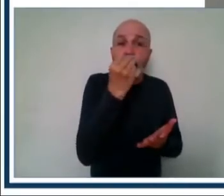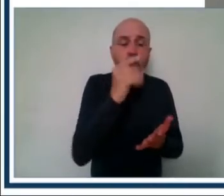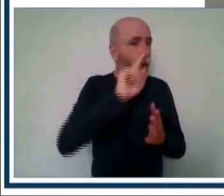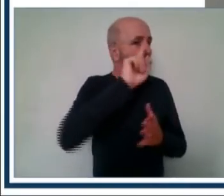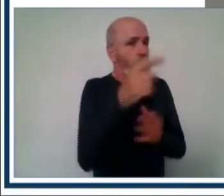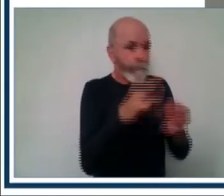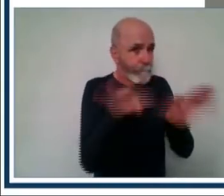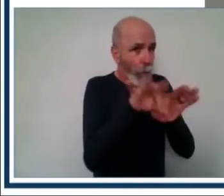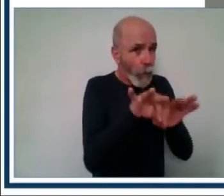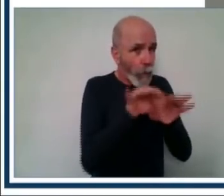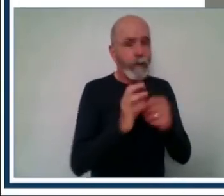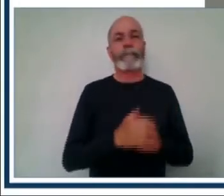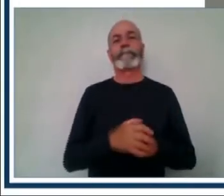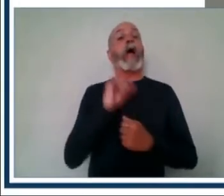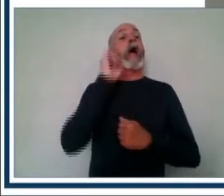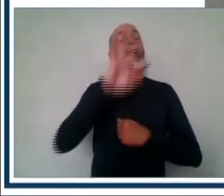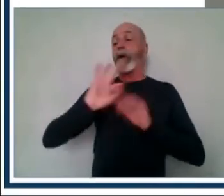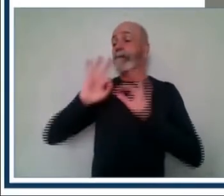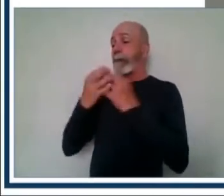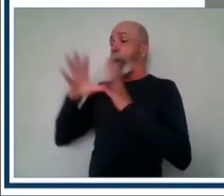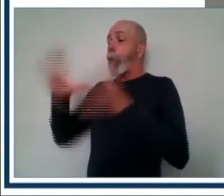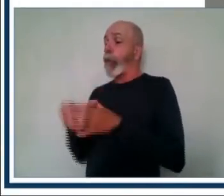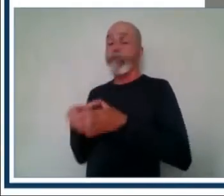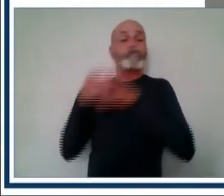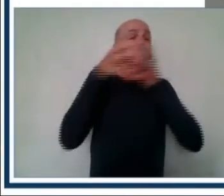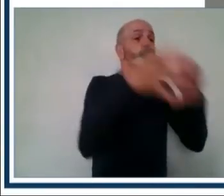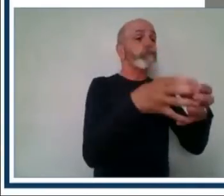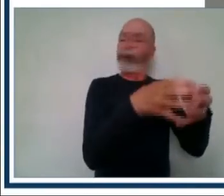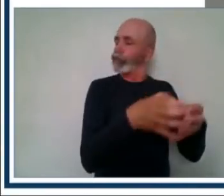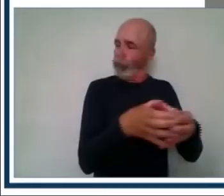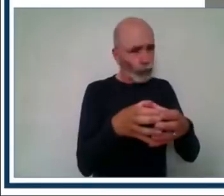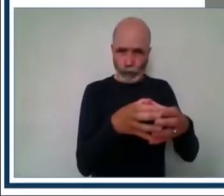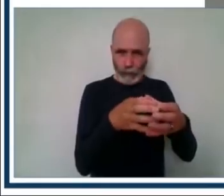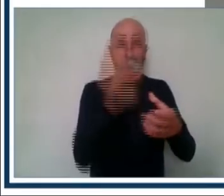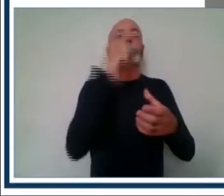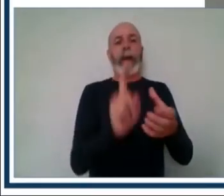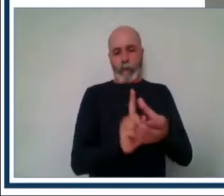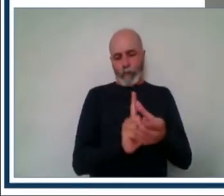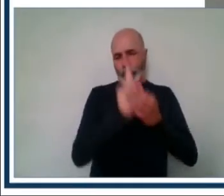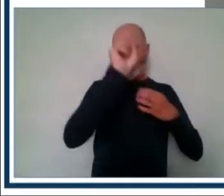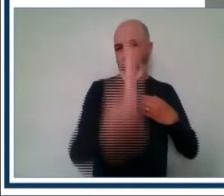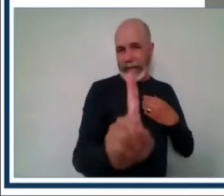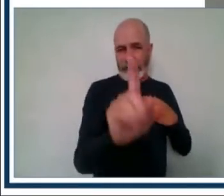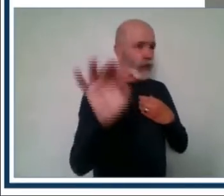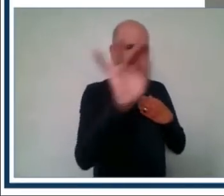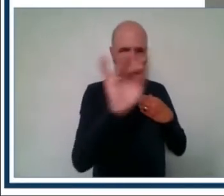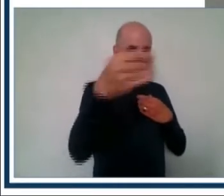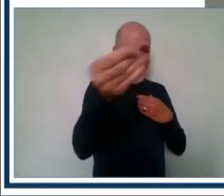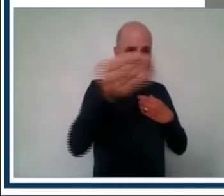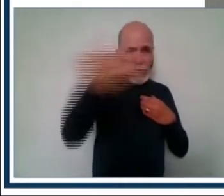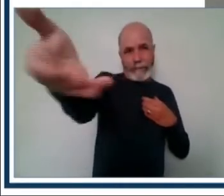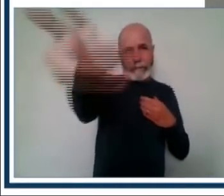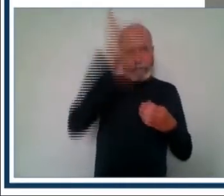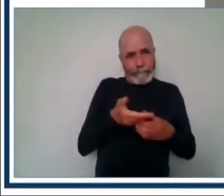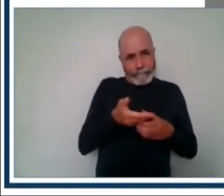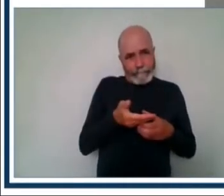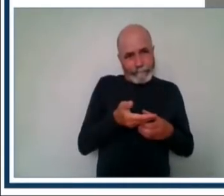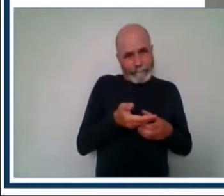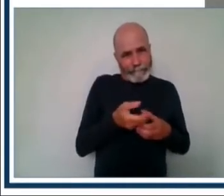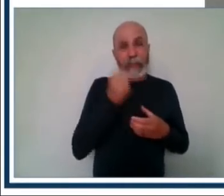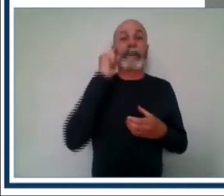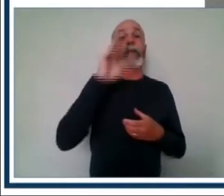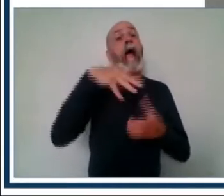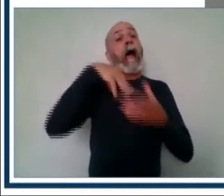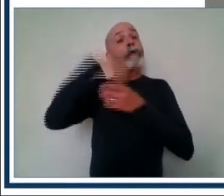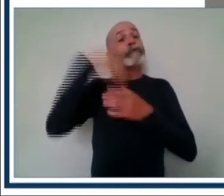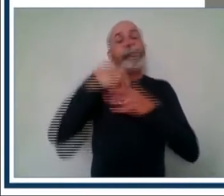to be out and about doing the shopping, if at all possible. And remember that outdoors is much safer than indoors when